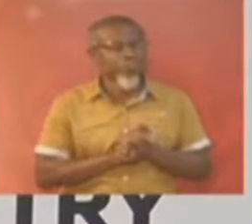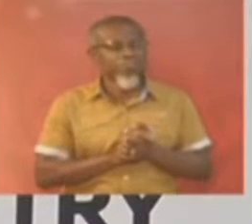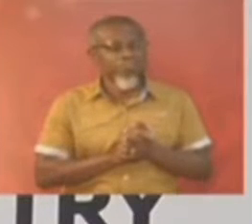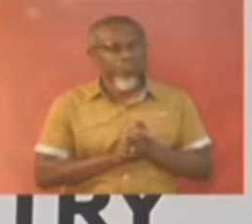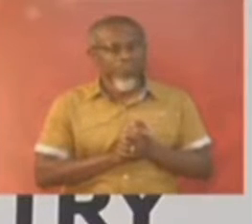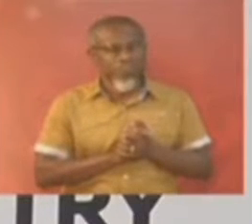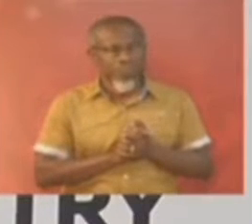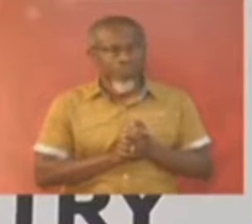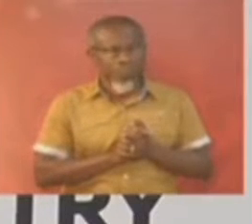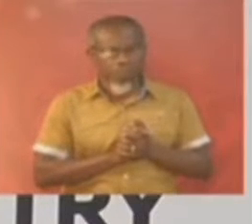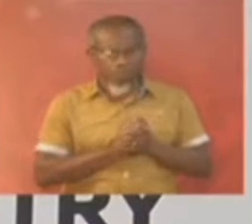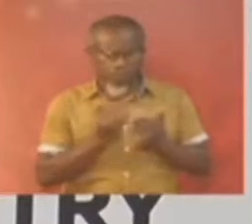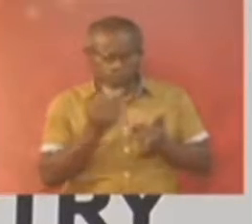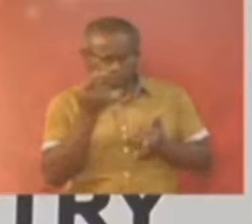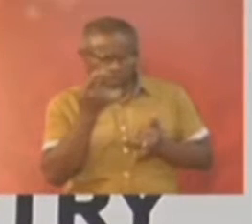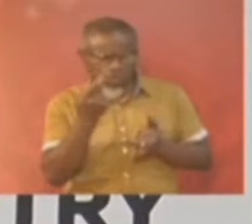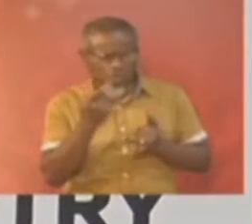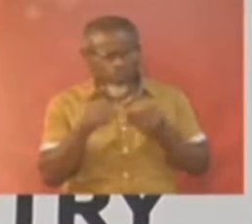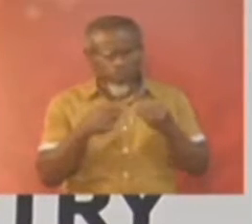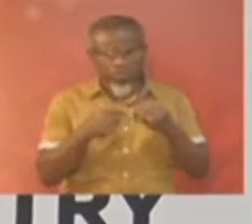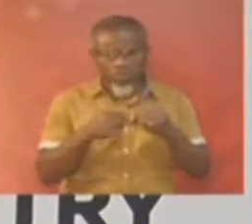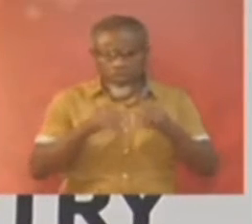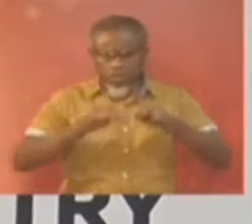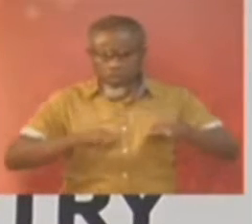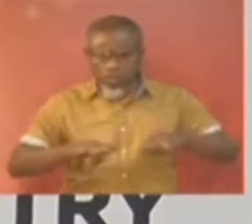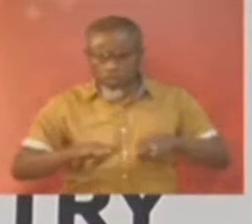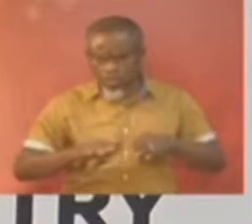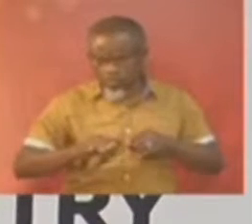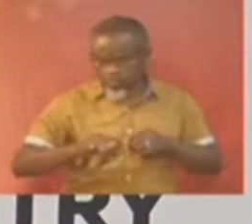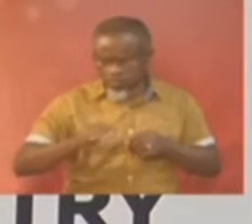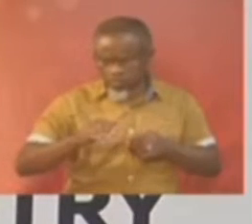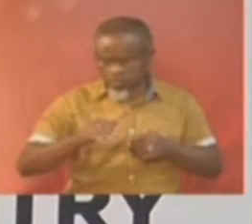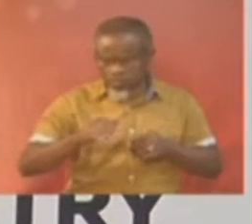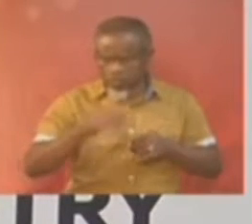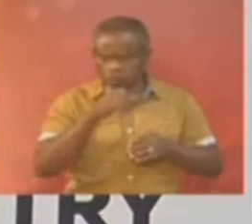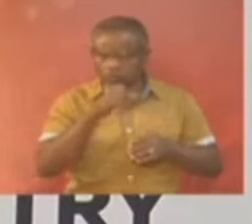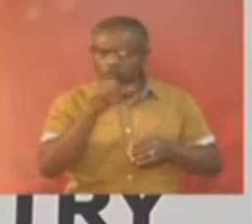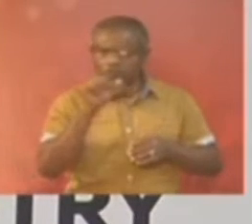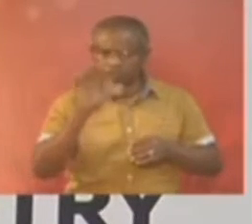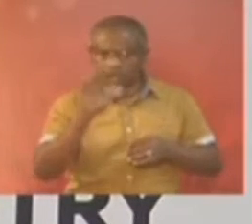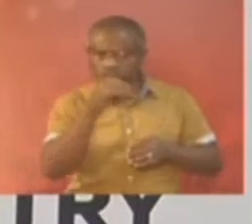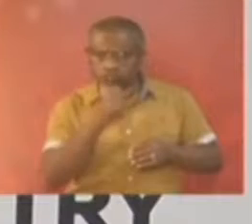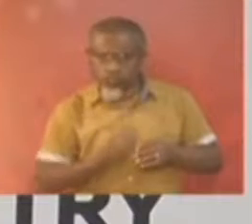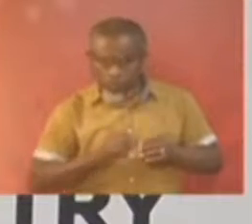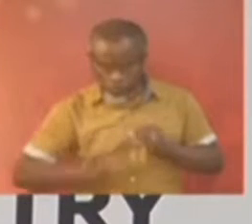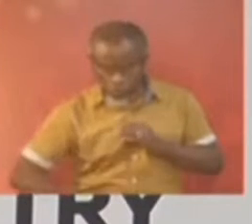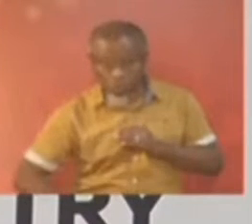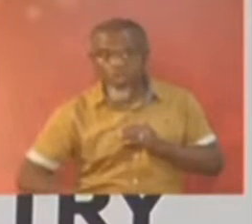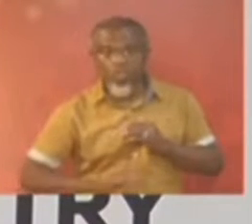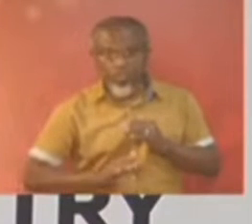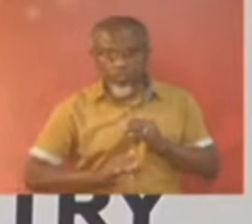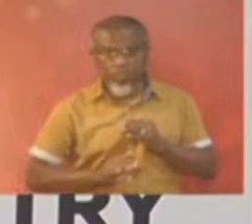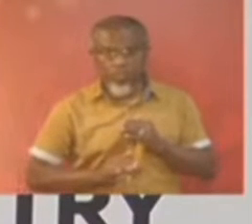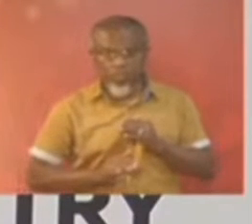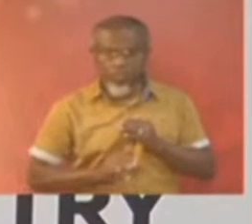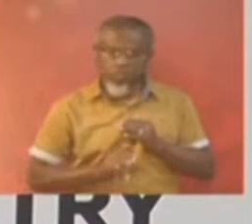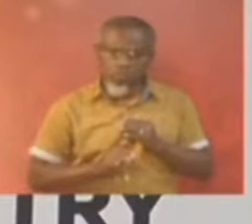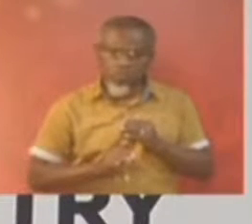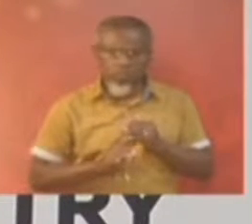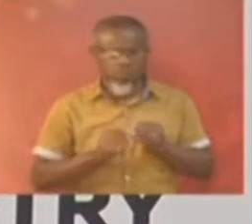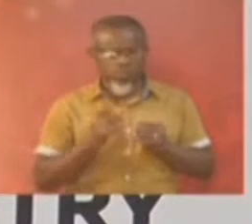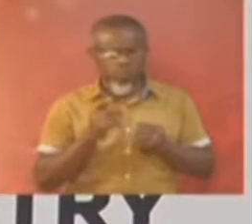under 5. So in terms of those numbers, they have been comparative in terms of the previous year's number figures for